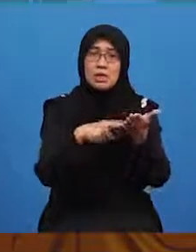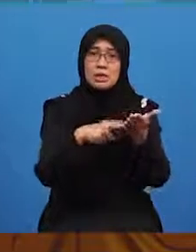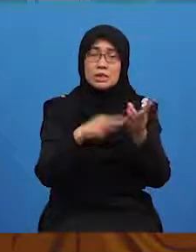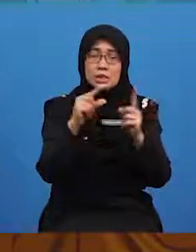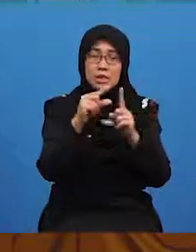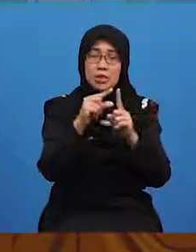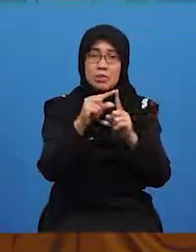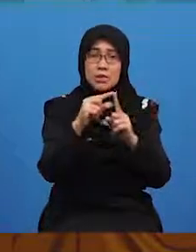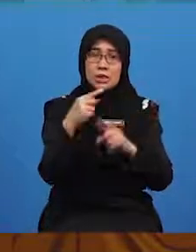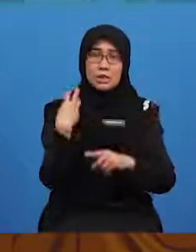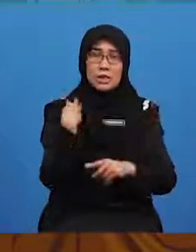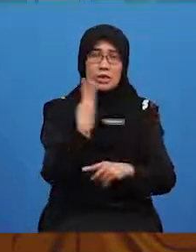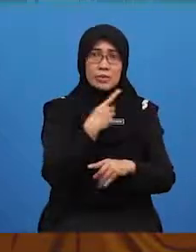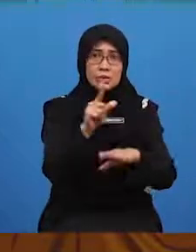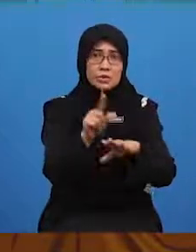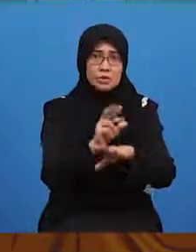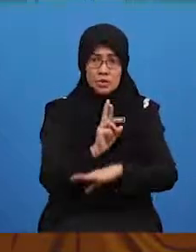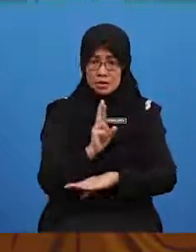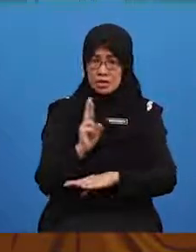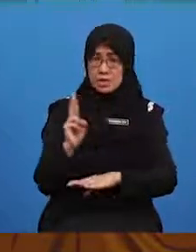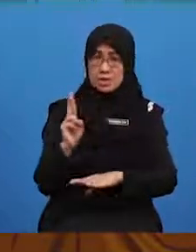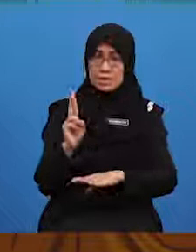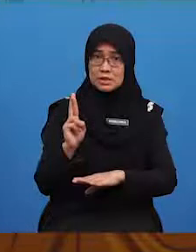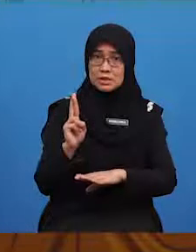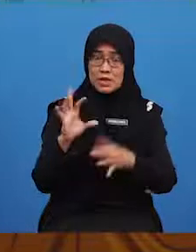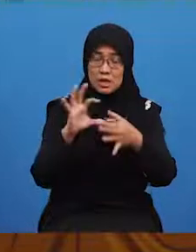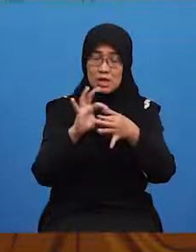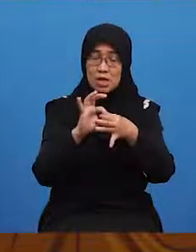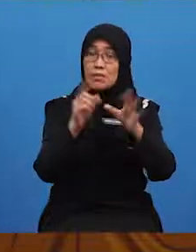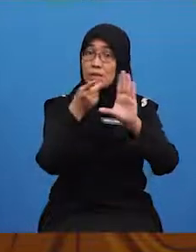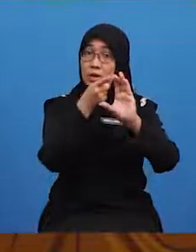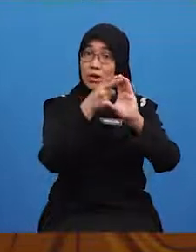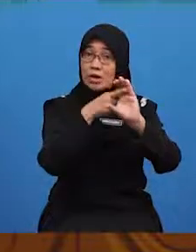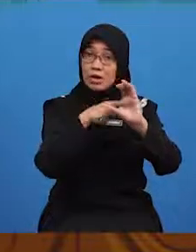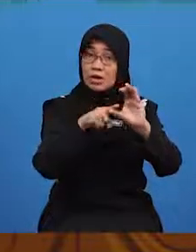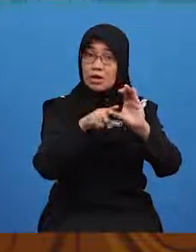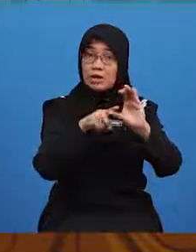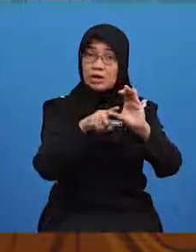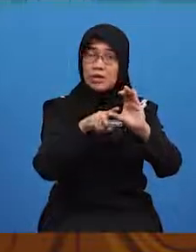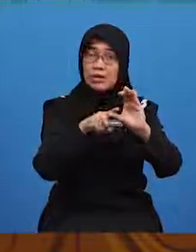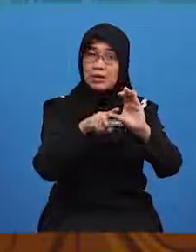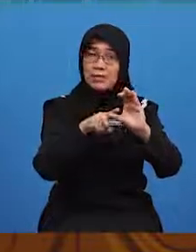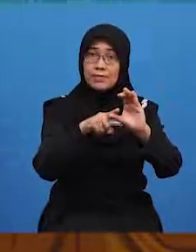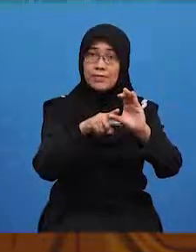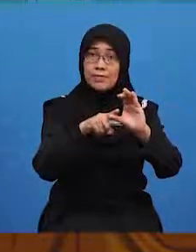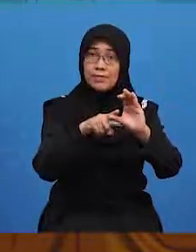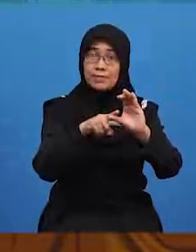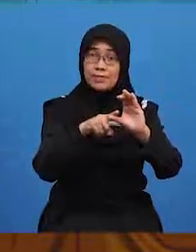Yes. What is the word we use for right hand side of the clock?